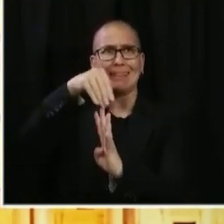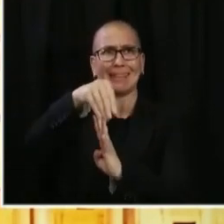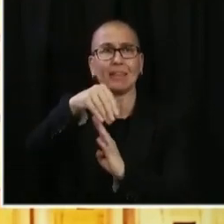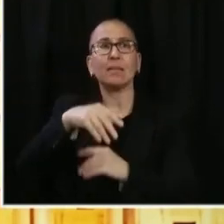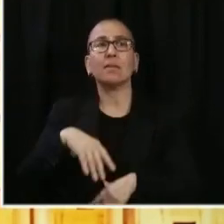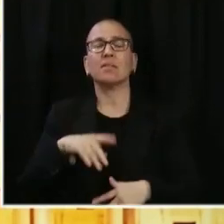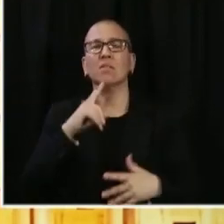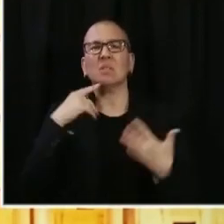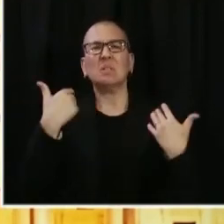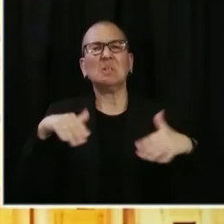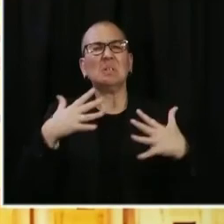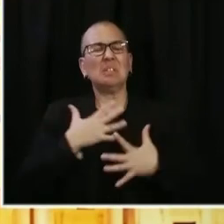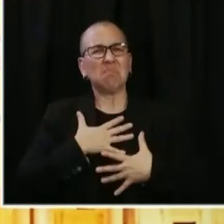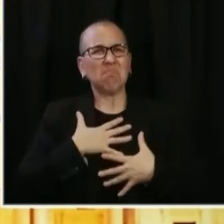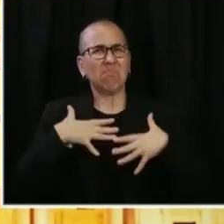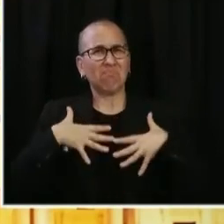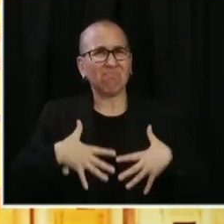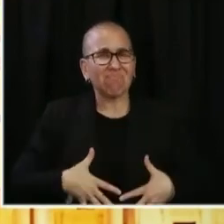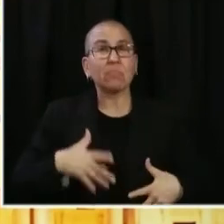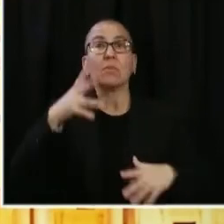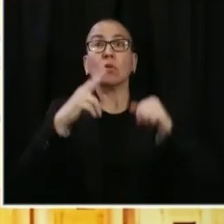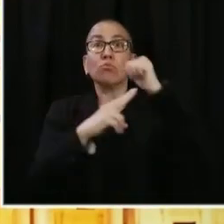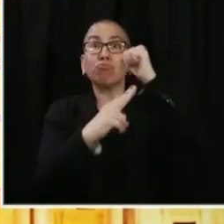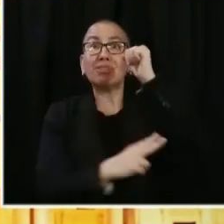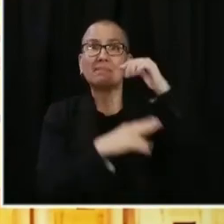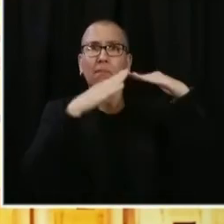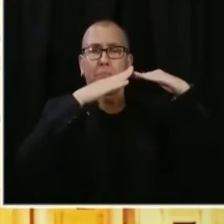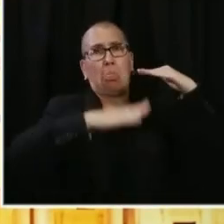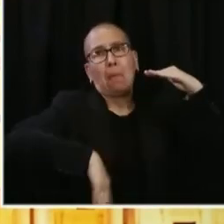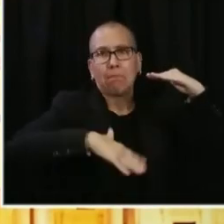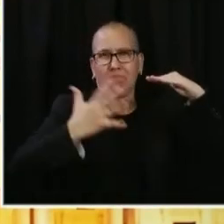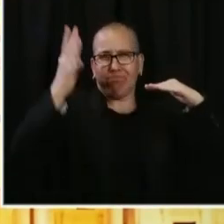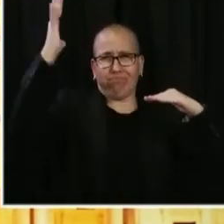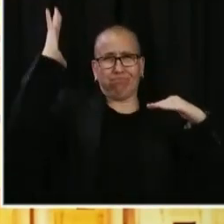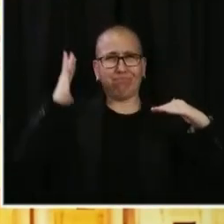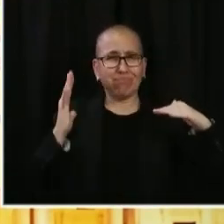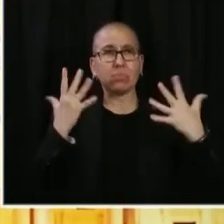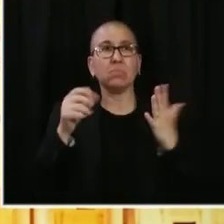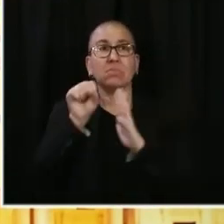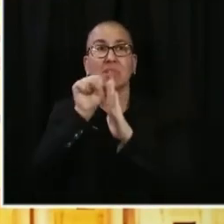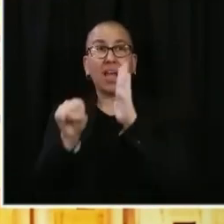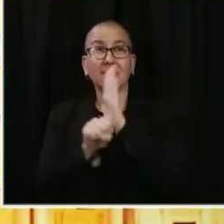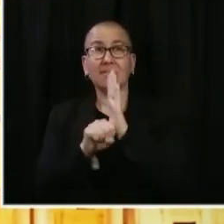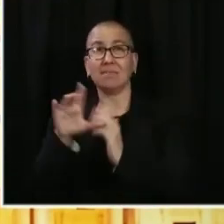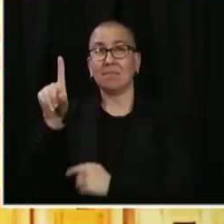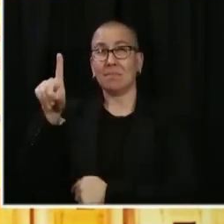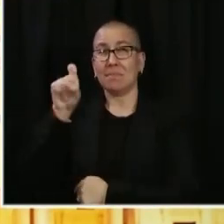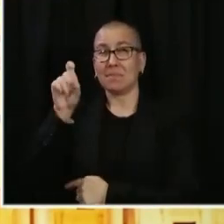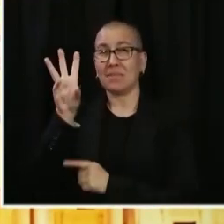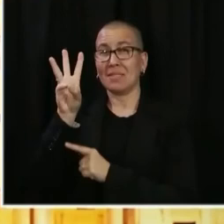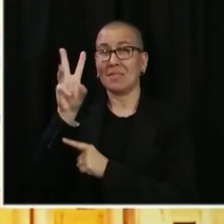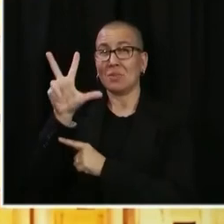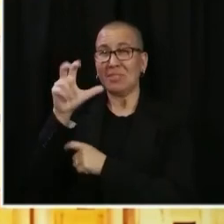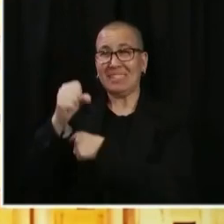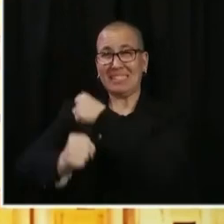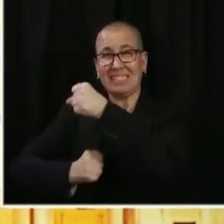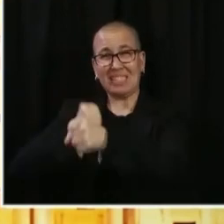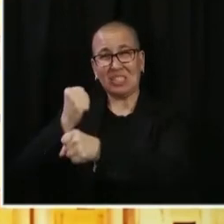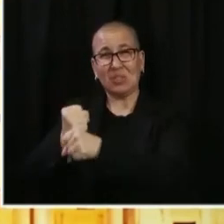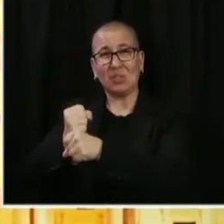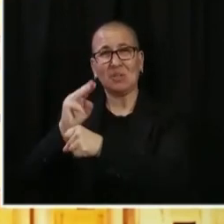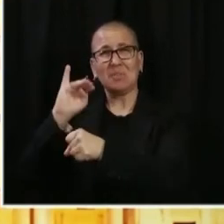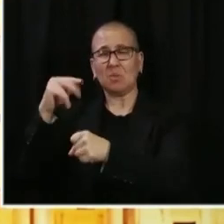bridge collapsing in the middle of Minneapolis. As our state starts our 163rd year, we face a challenge we've never seen